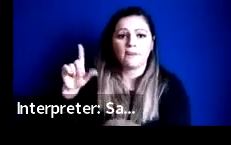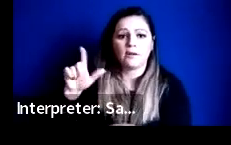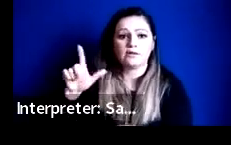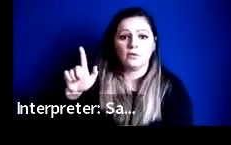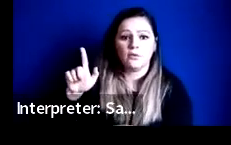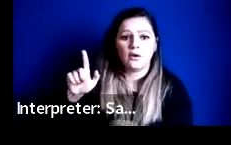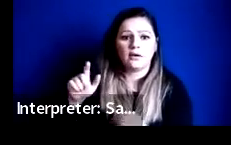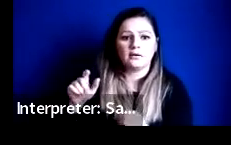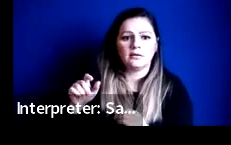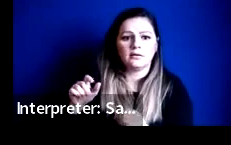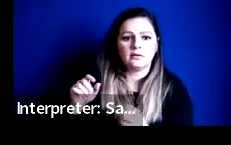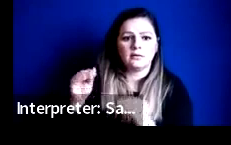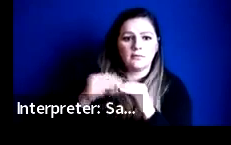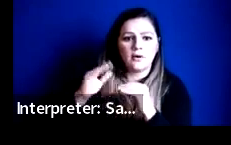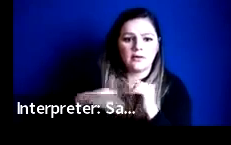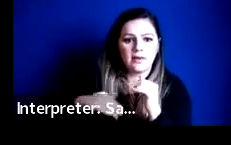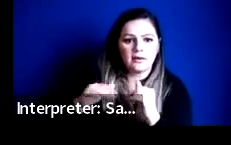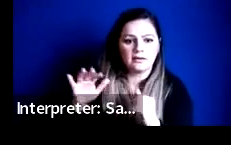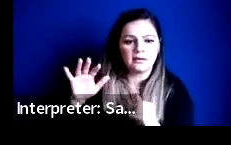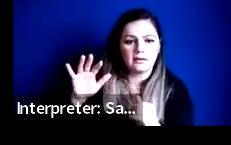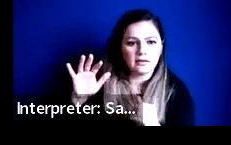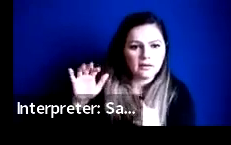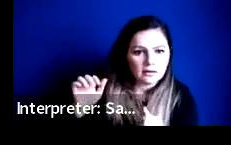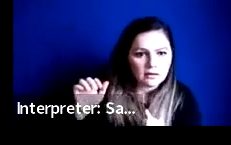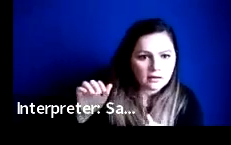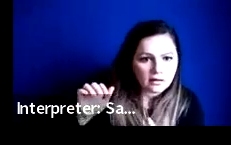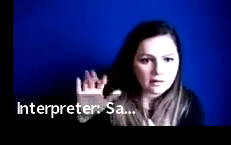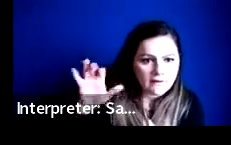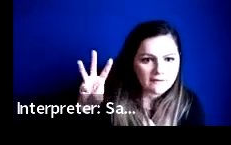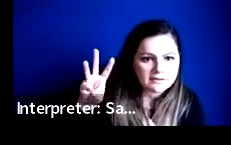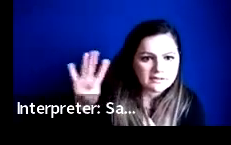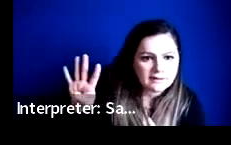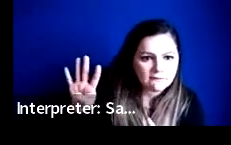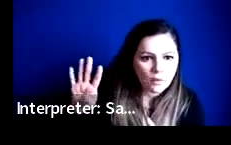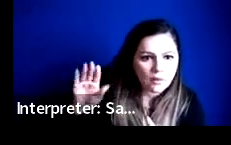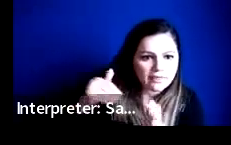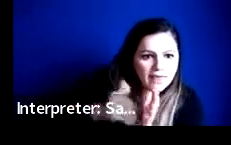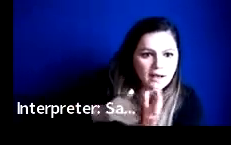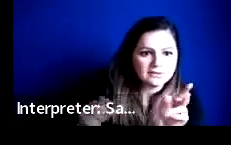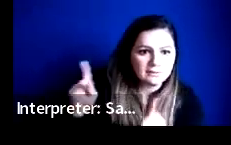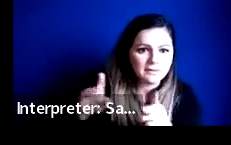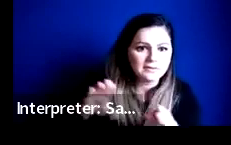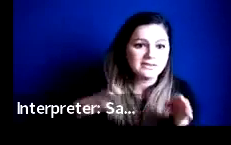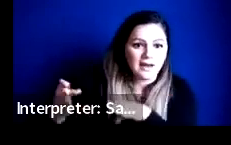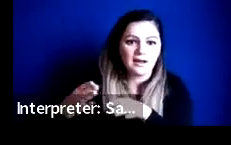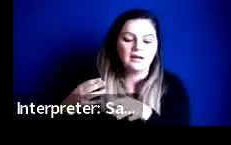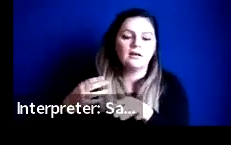people died from an overdose involving any opioid, including prescription and illicit